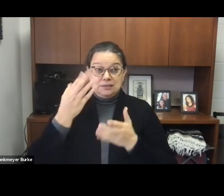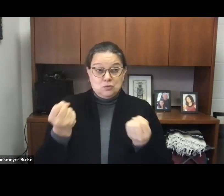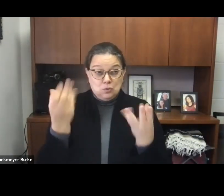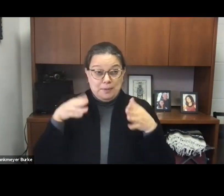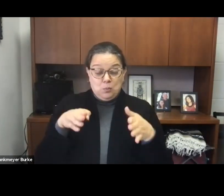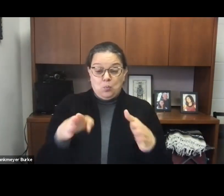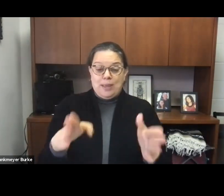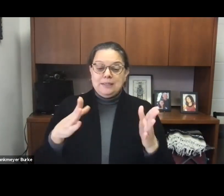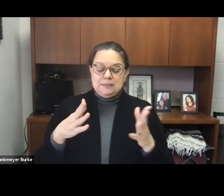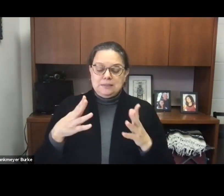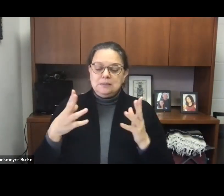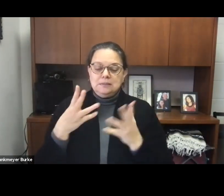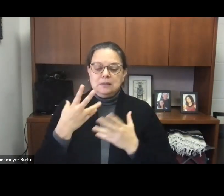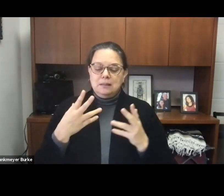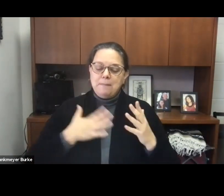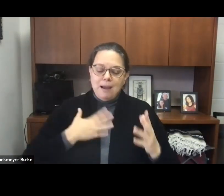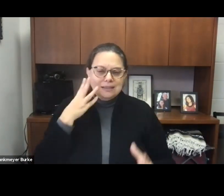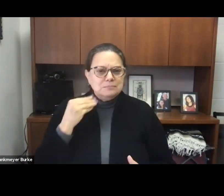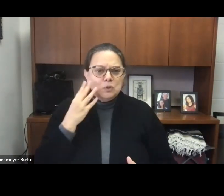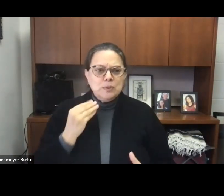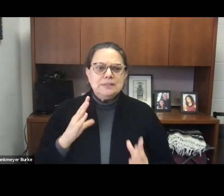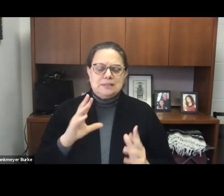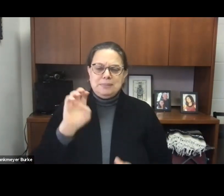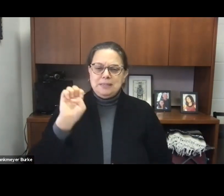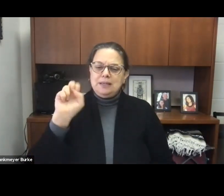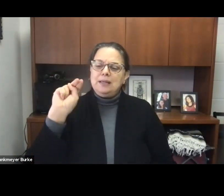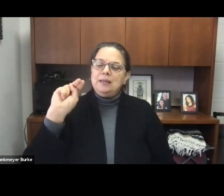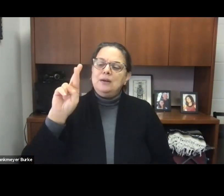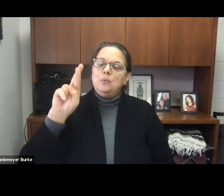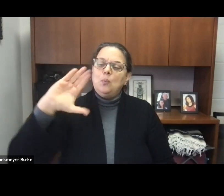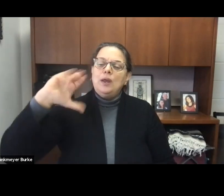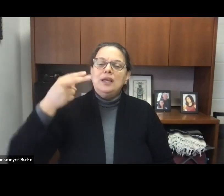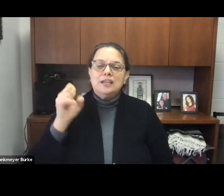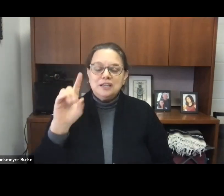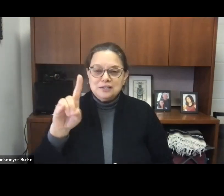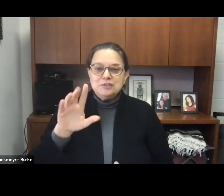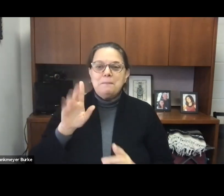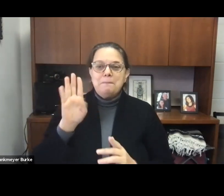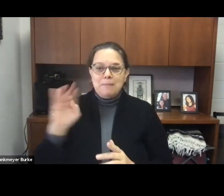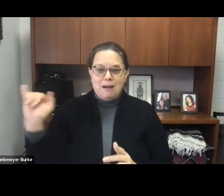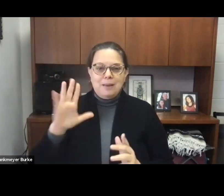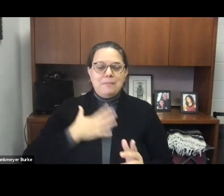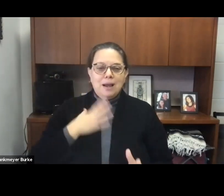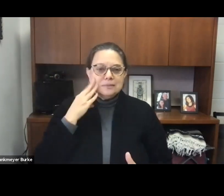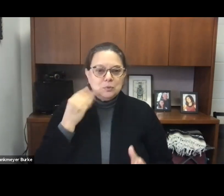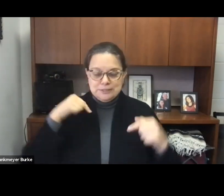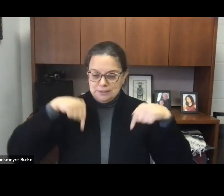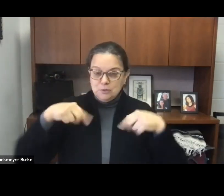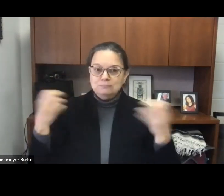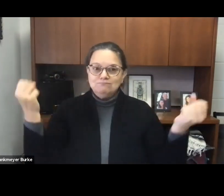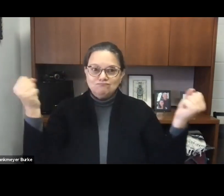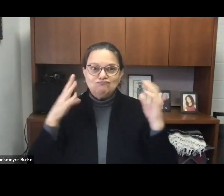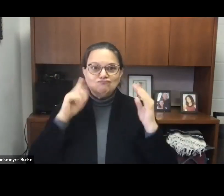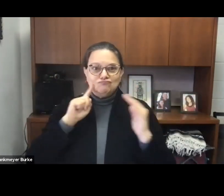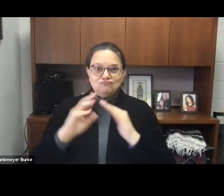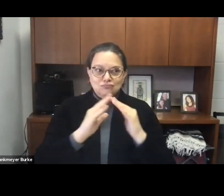between these two languages. And in many ways, my experiences are